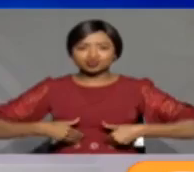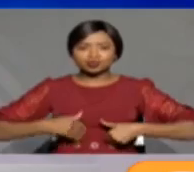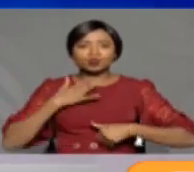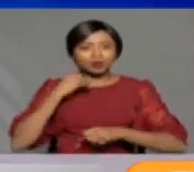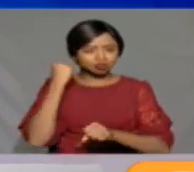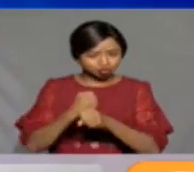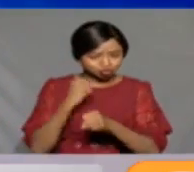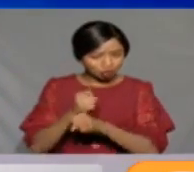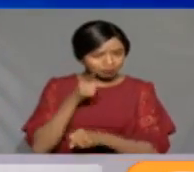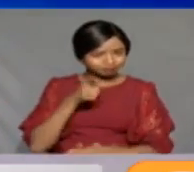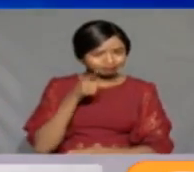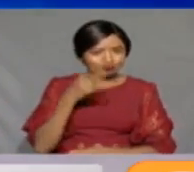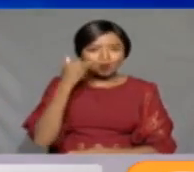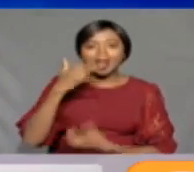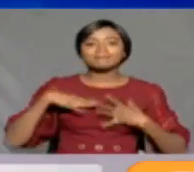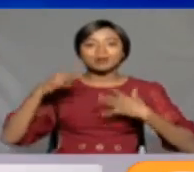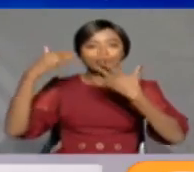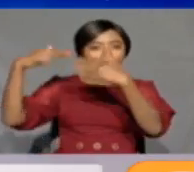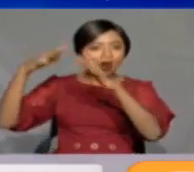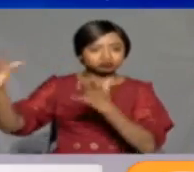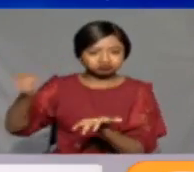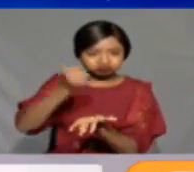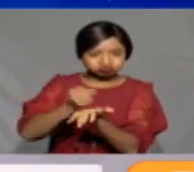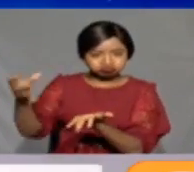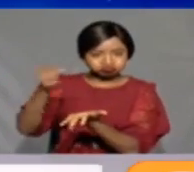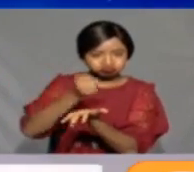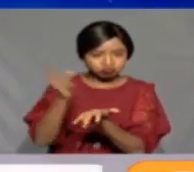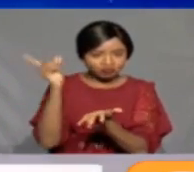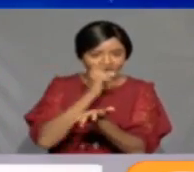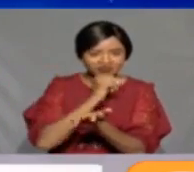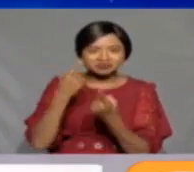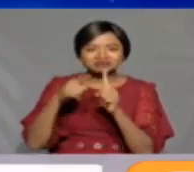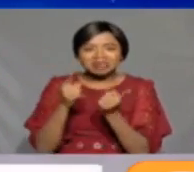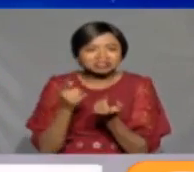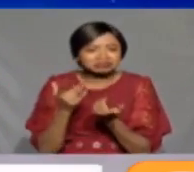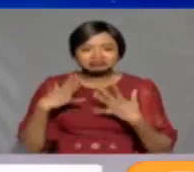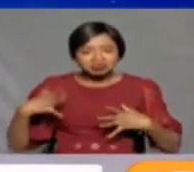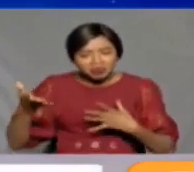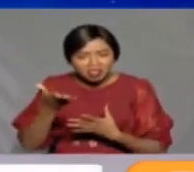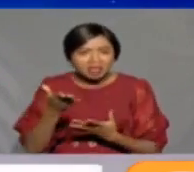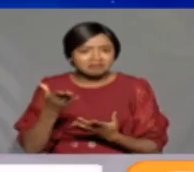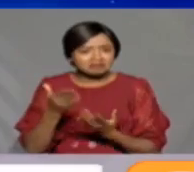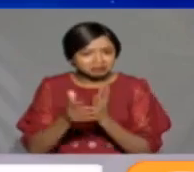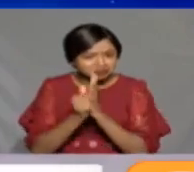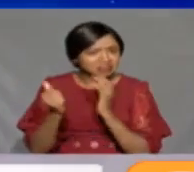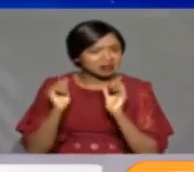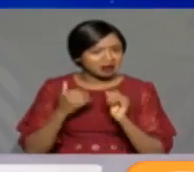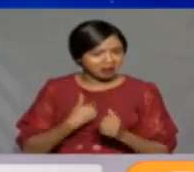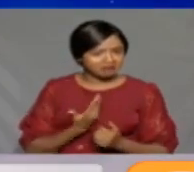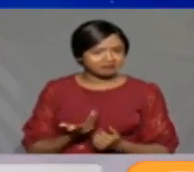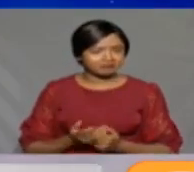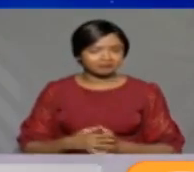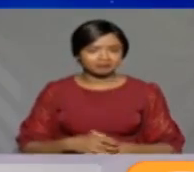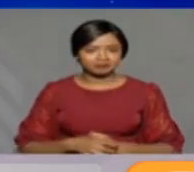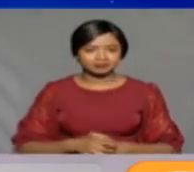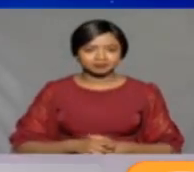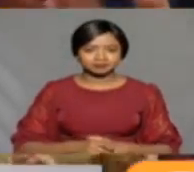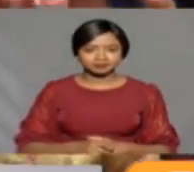jobs, claiming that outsiders were appointed to the exclusion of qualified locals. Stephen Leto has more details.